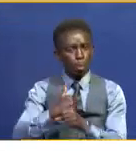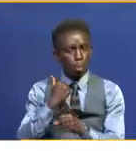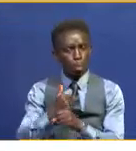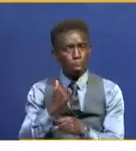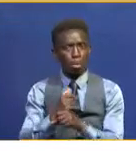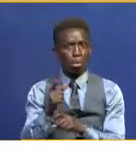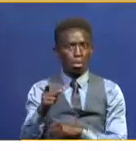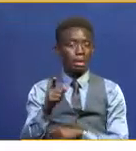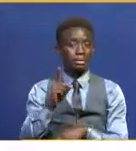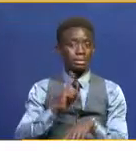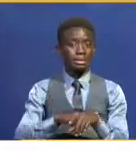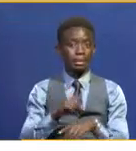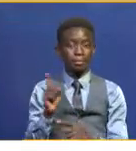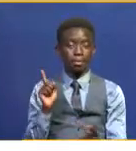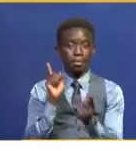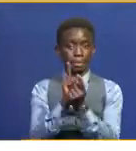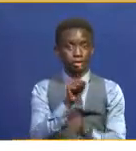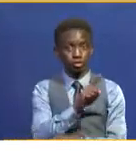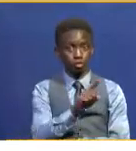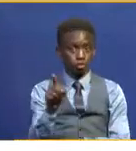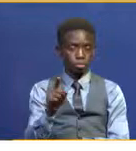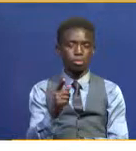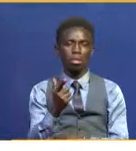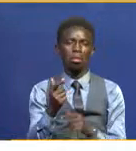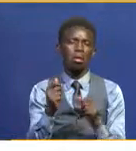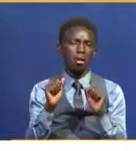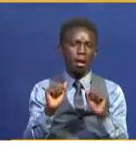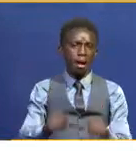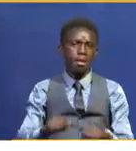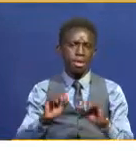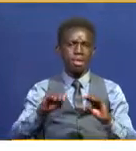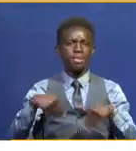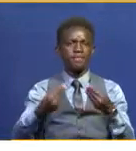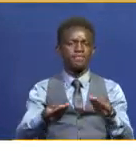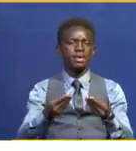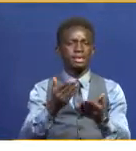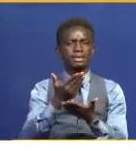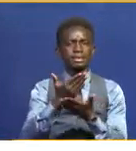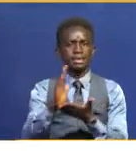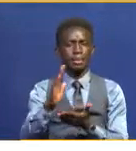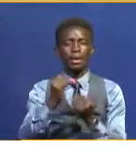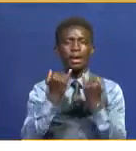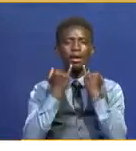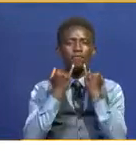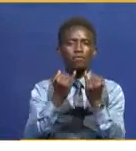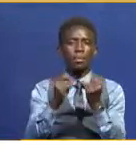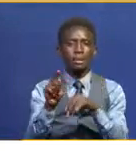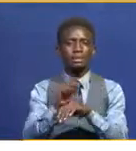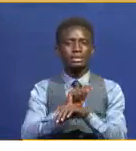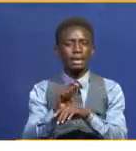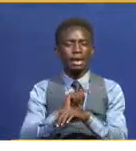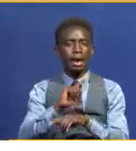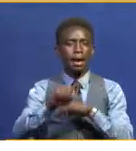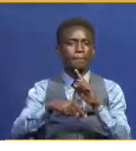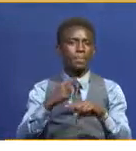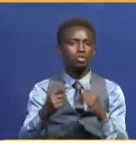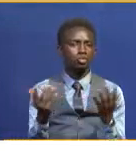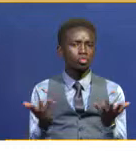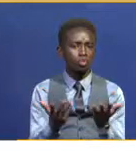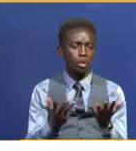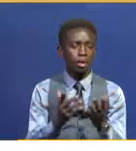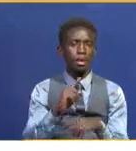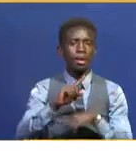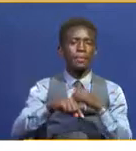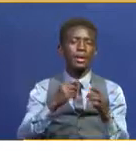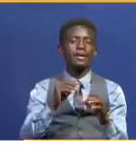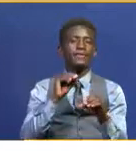to you, they do at least give you some information or training regarding the